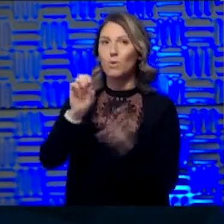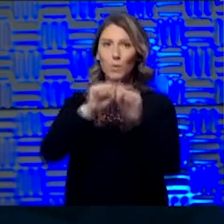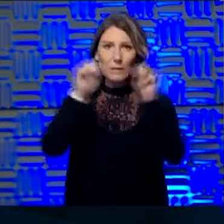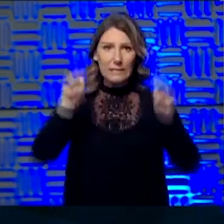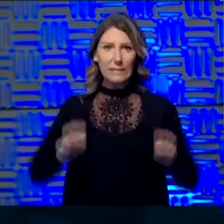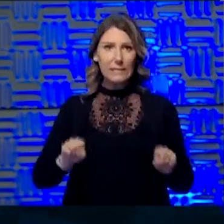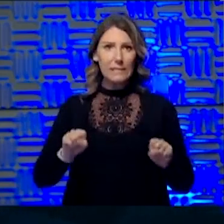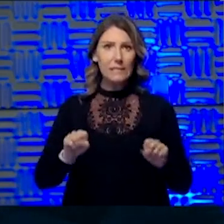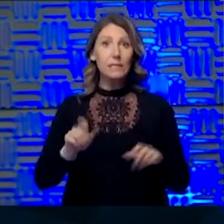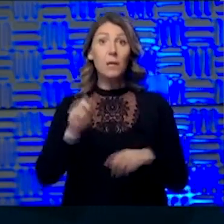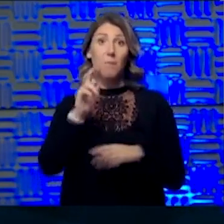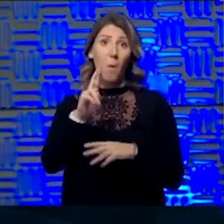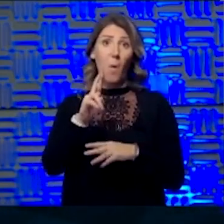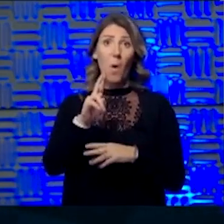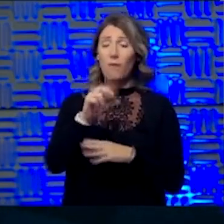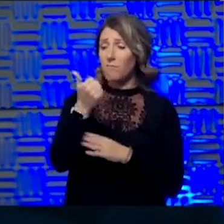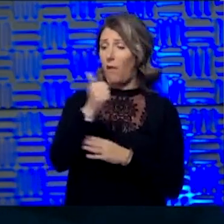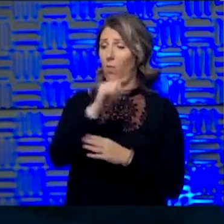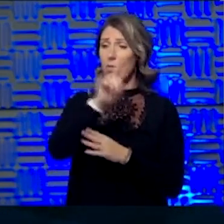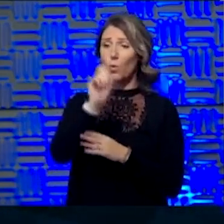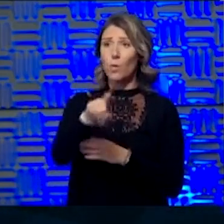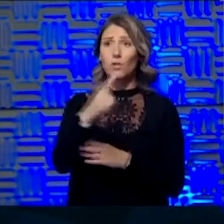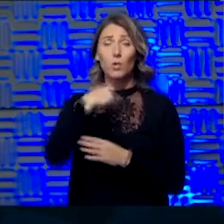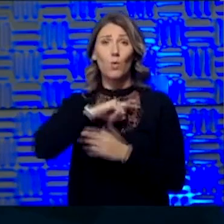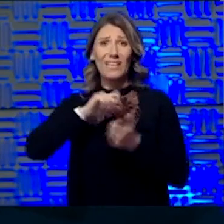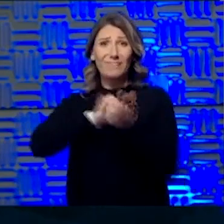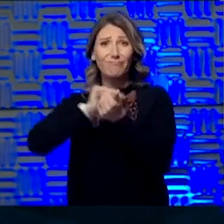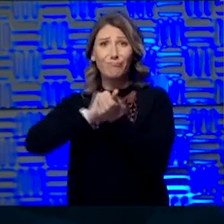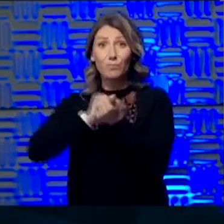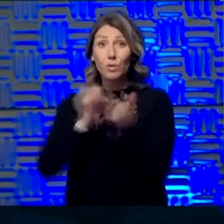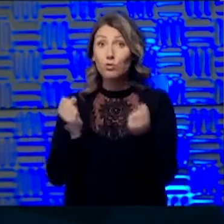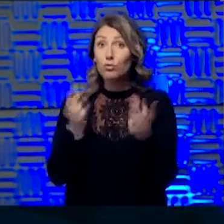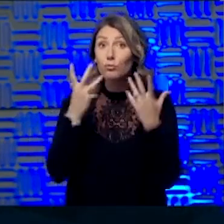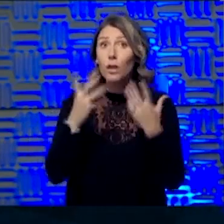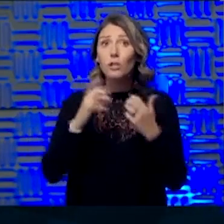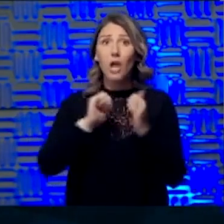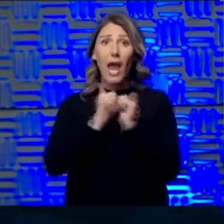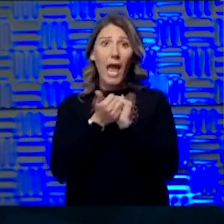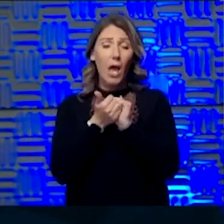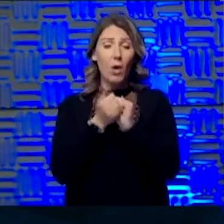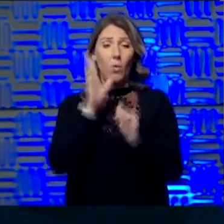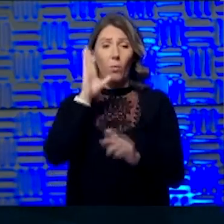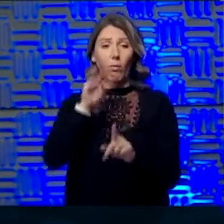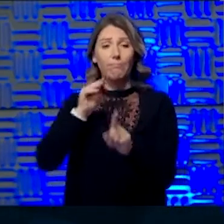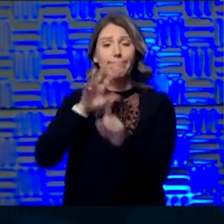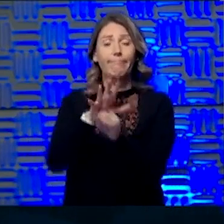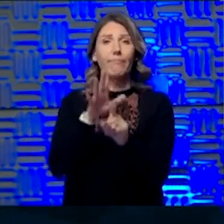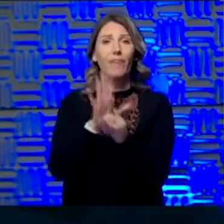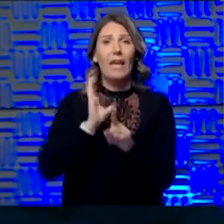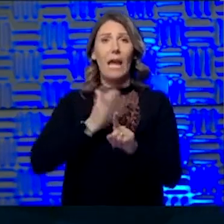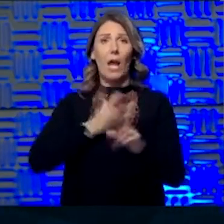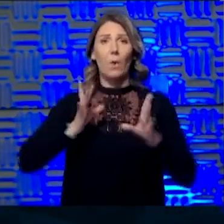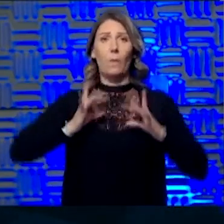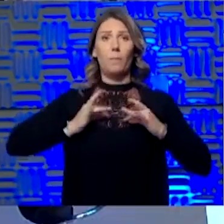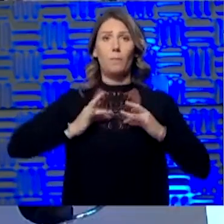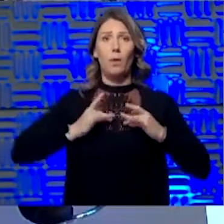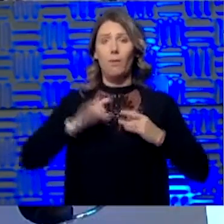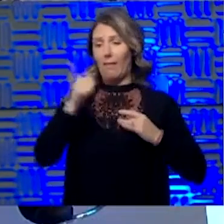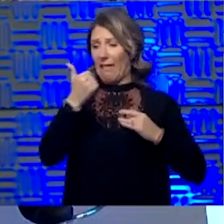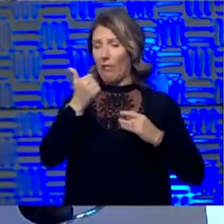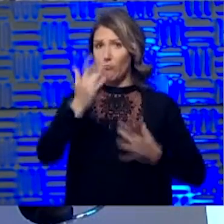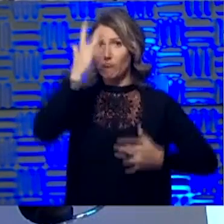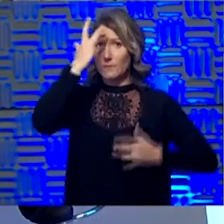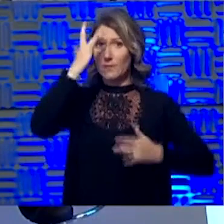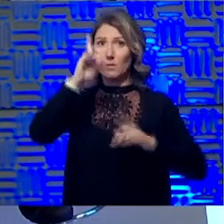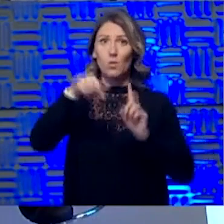we sanitizing too much? How will this affect our susceptibility to other sicknesses as time goes on? Well, that's